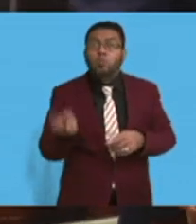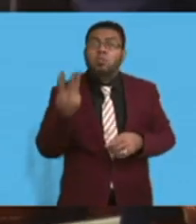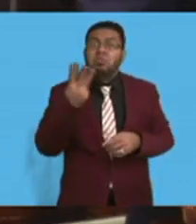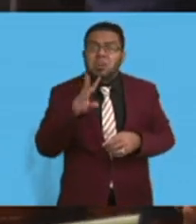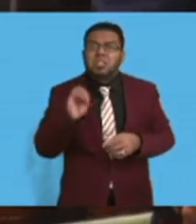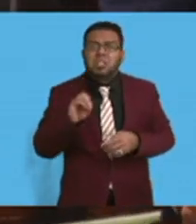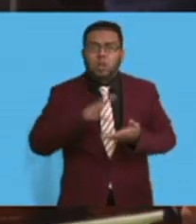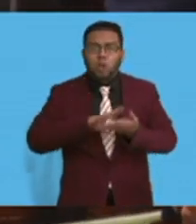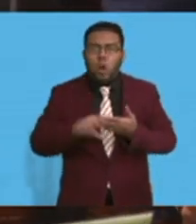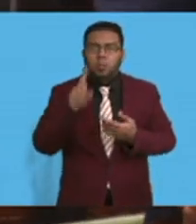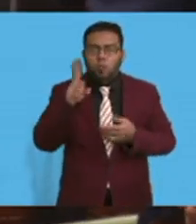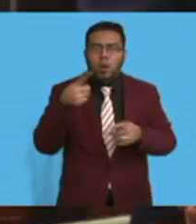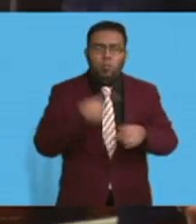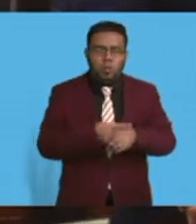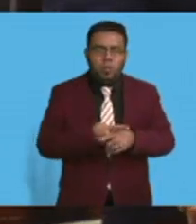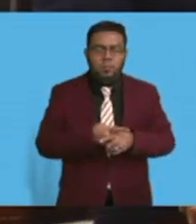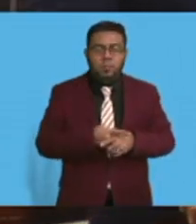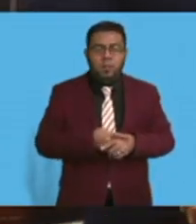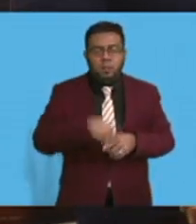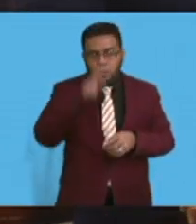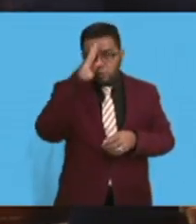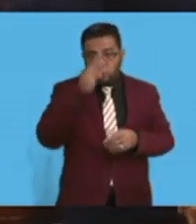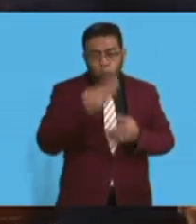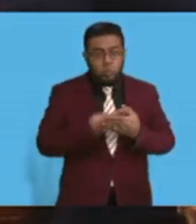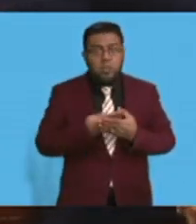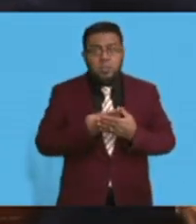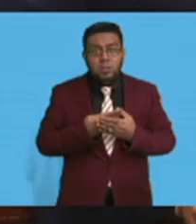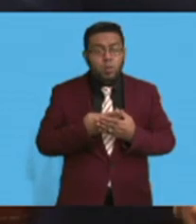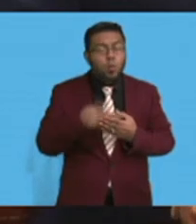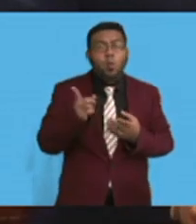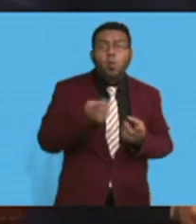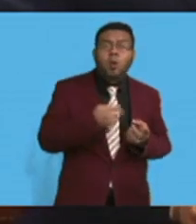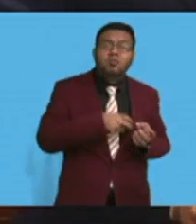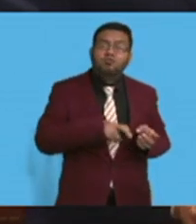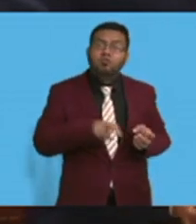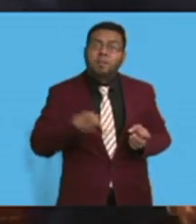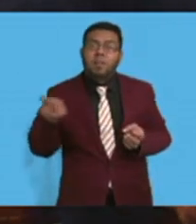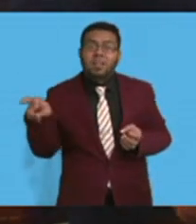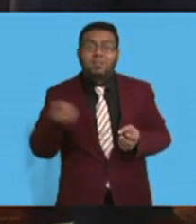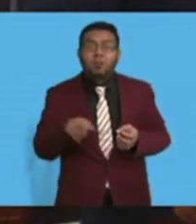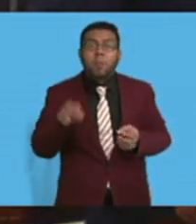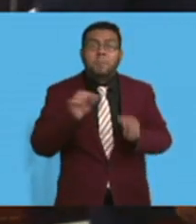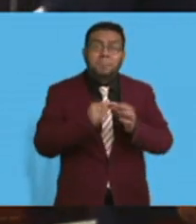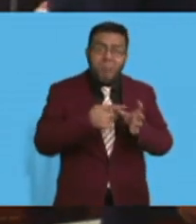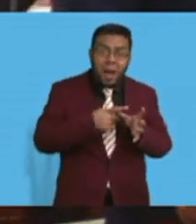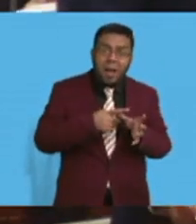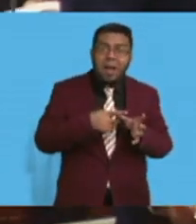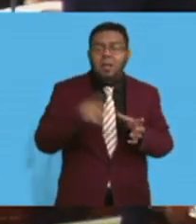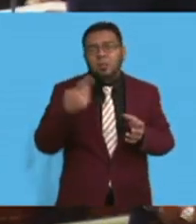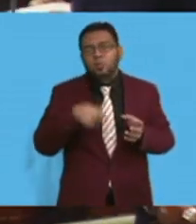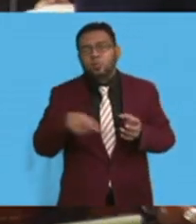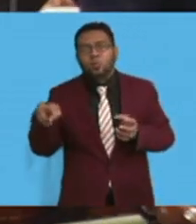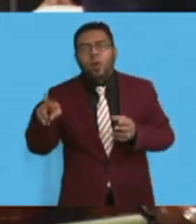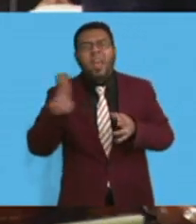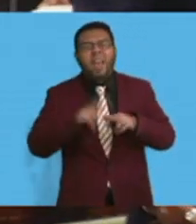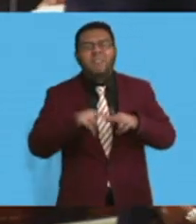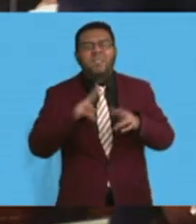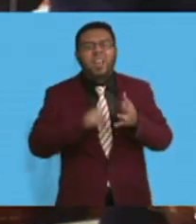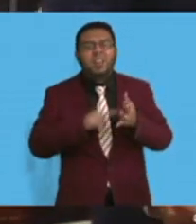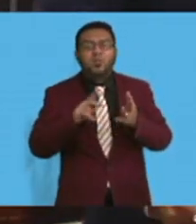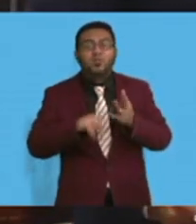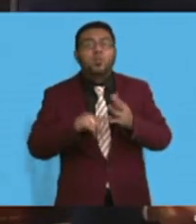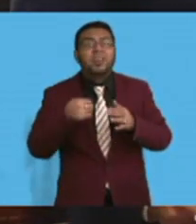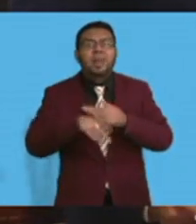week. This will cover, for example, students who are traveling from Ba to the FNU campus in Lautoka. Funding of $18.1 million